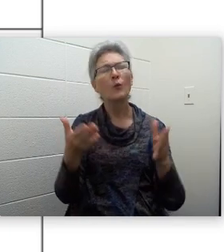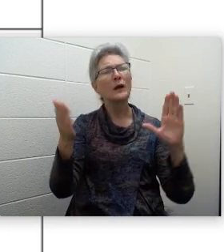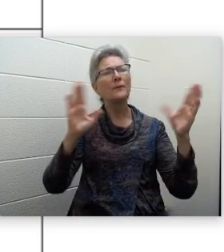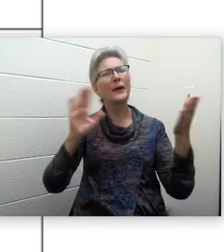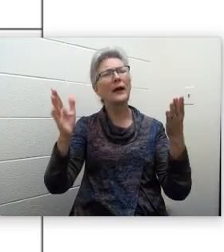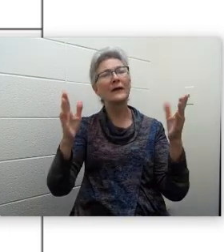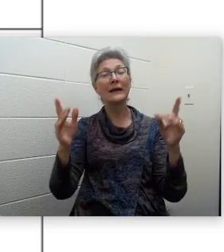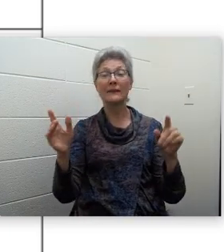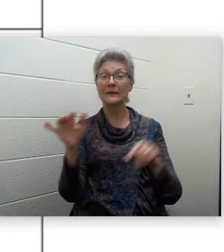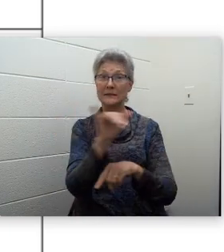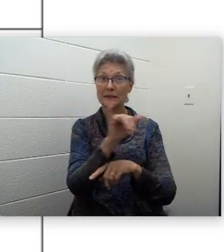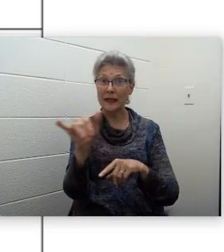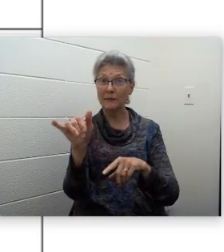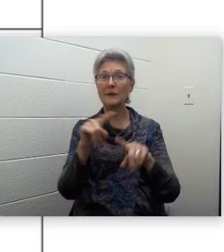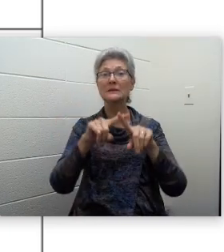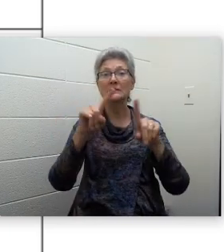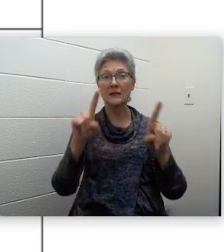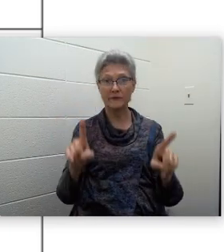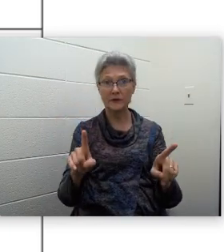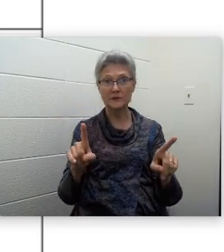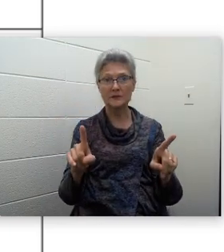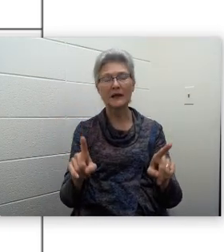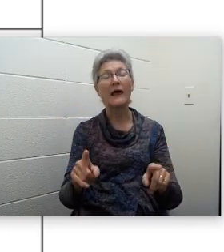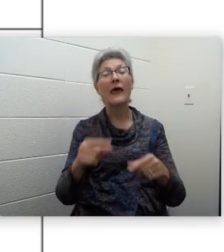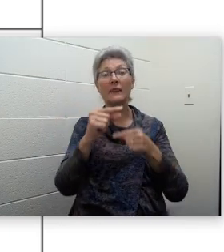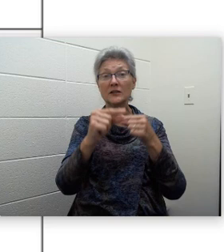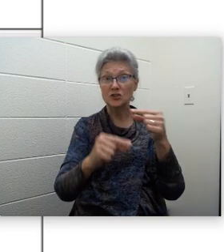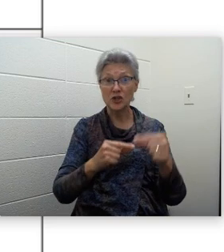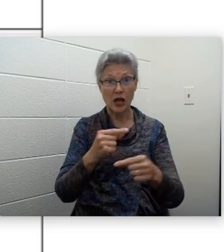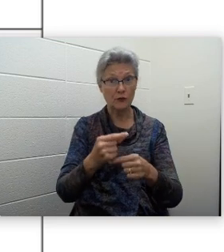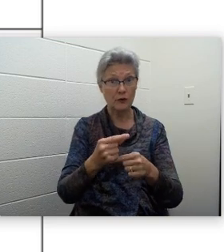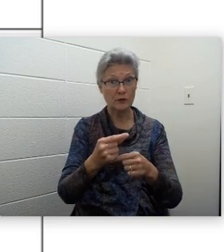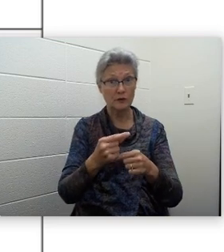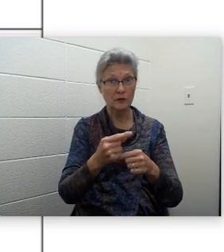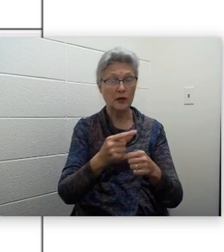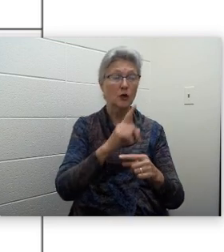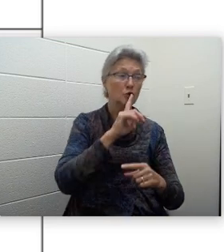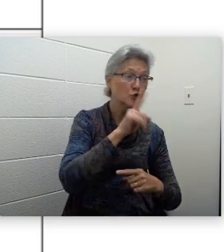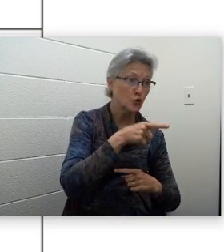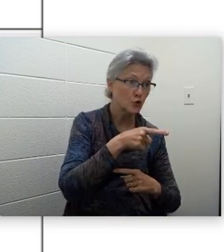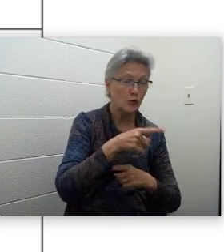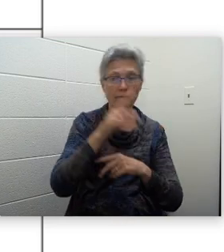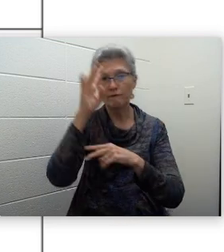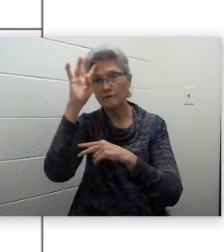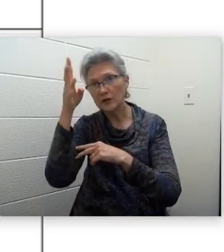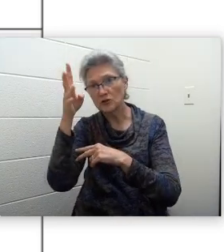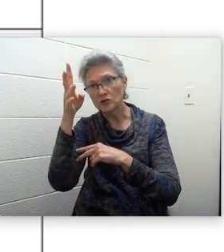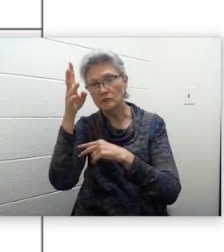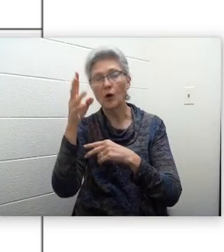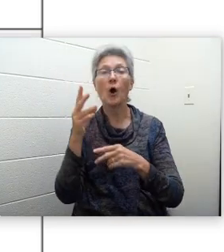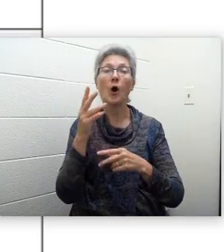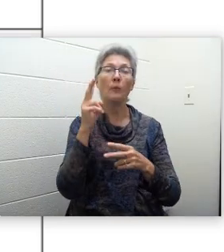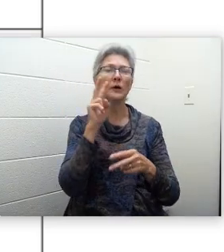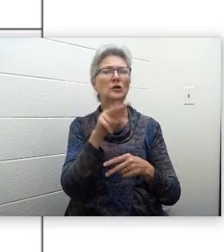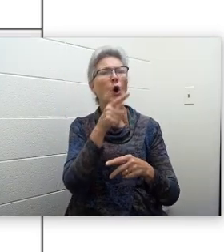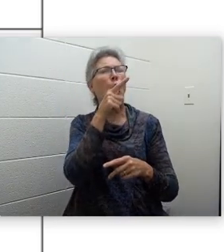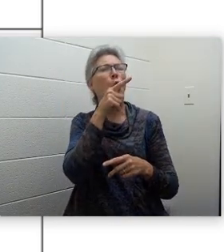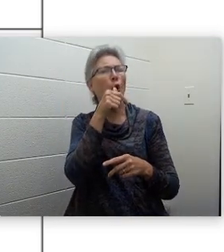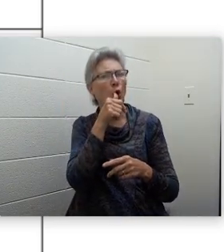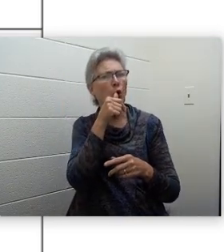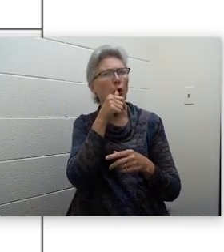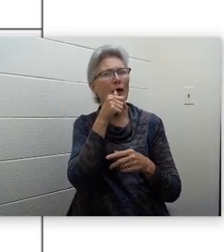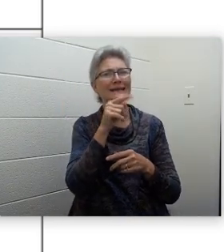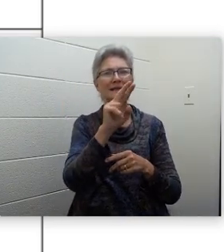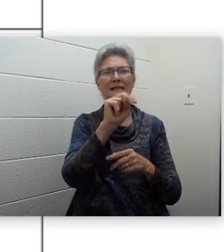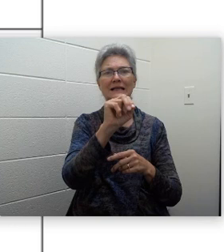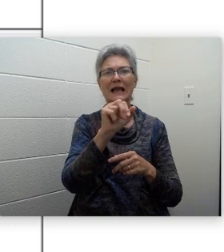are the genre. So is it a fiction text, nonfiction text? We'll be looking at who is the